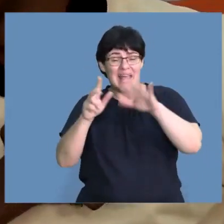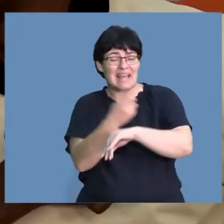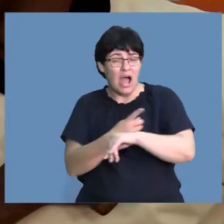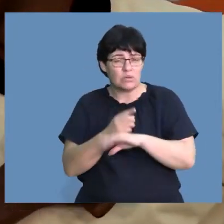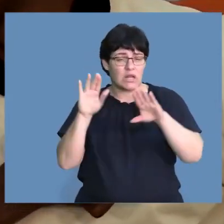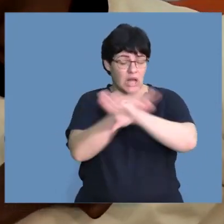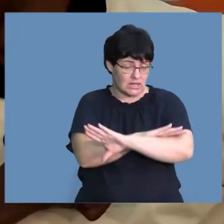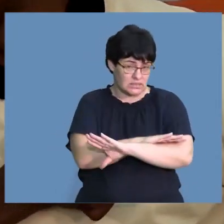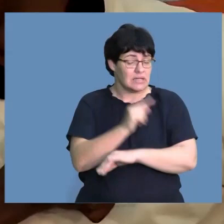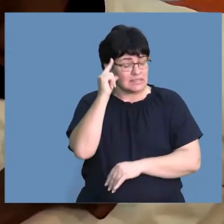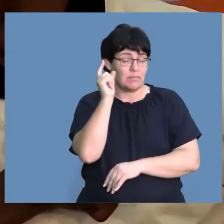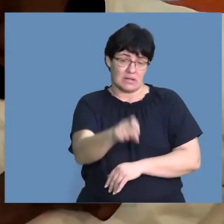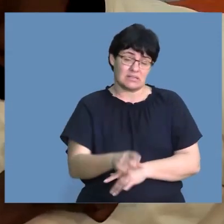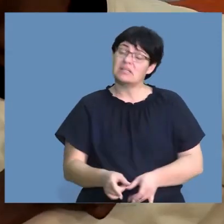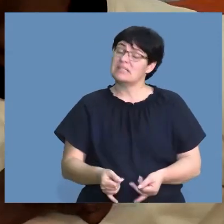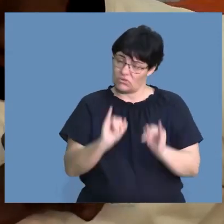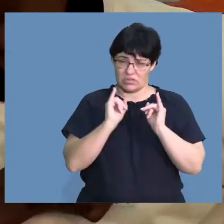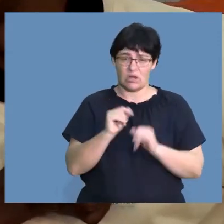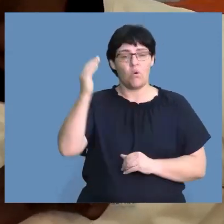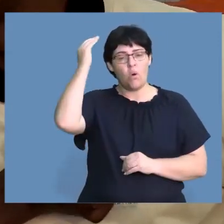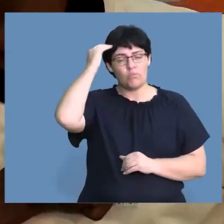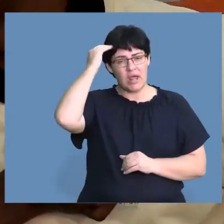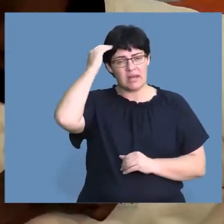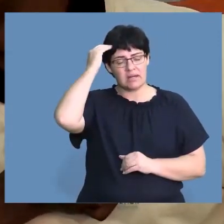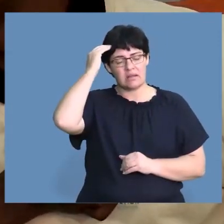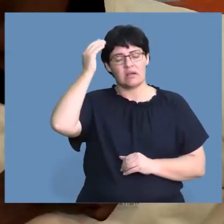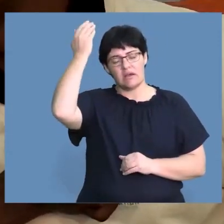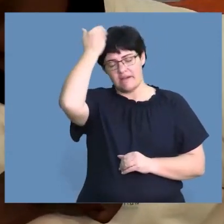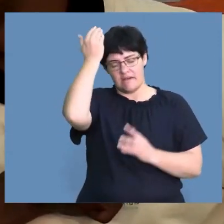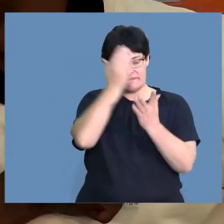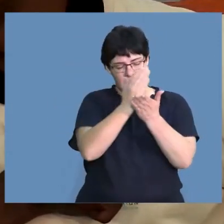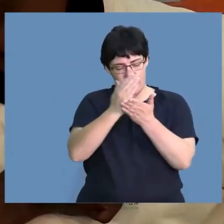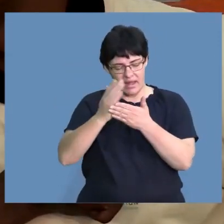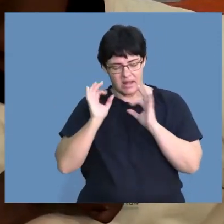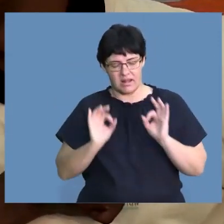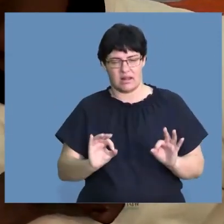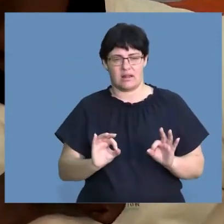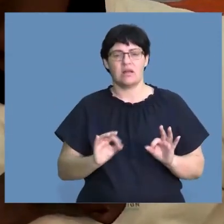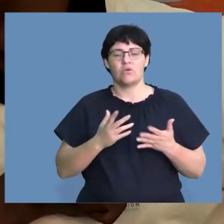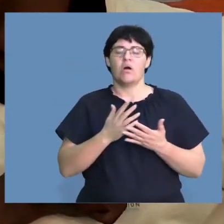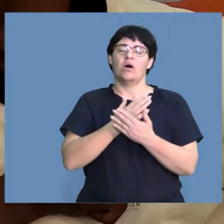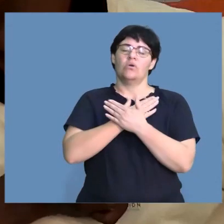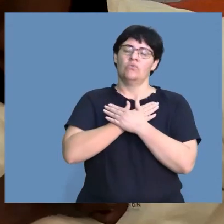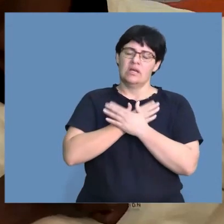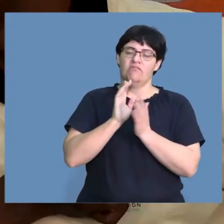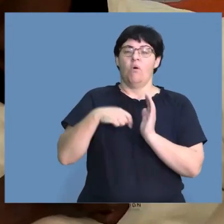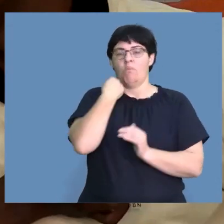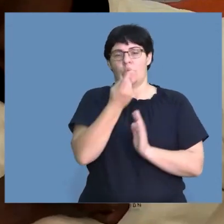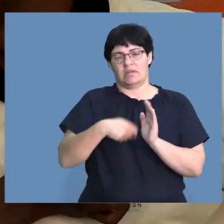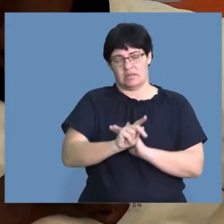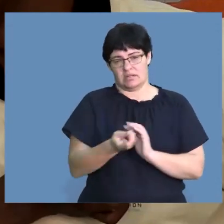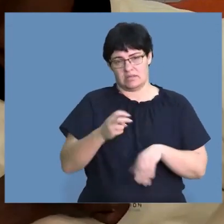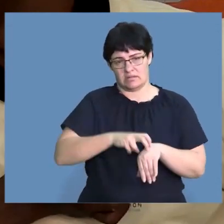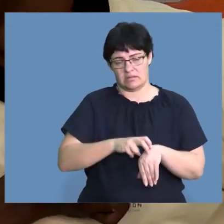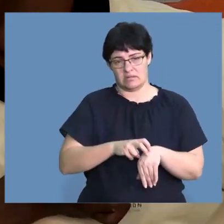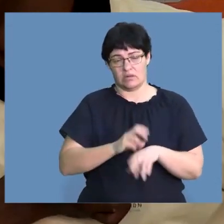to 8 hours a night, and you're going, oh, I am serious. That's when your brain files everything and you're able to get a rest for the next